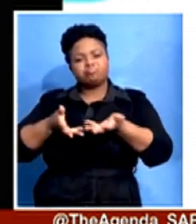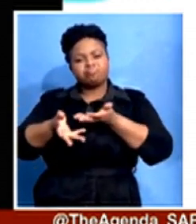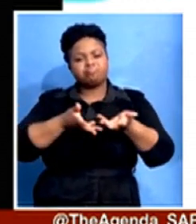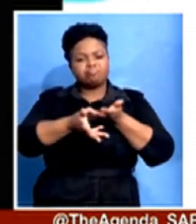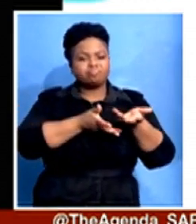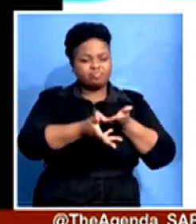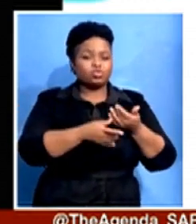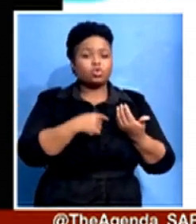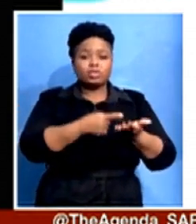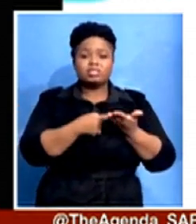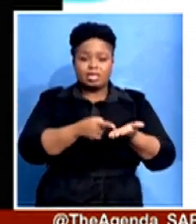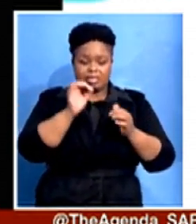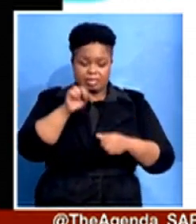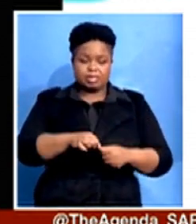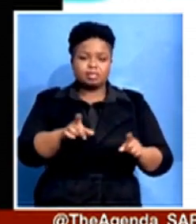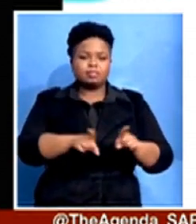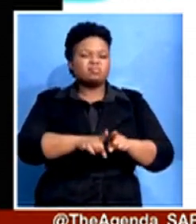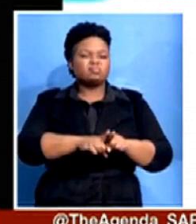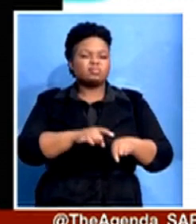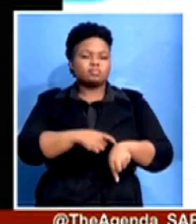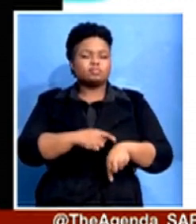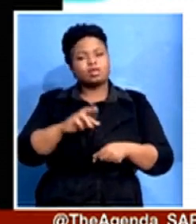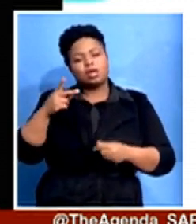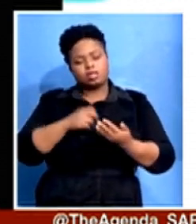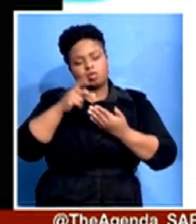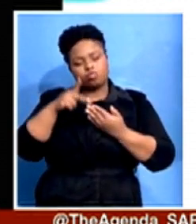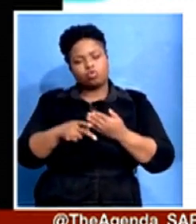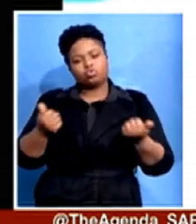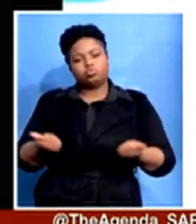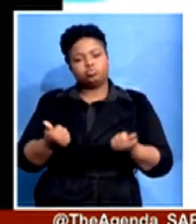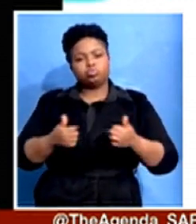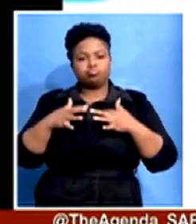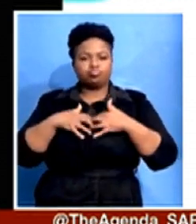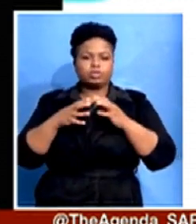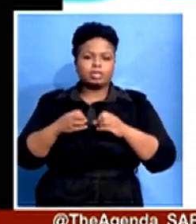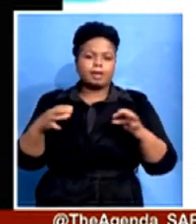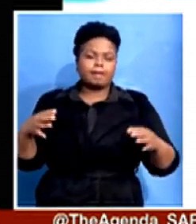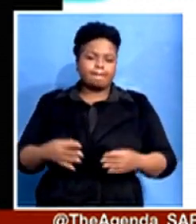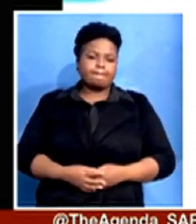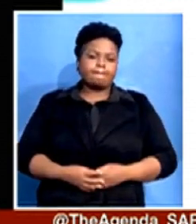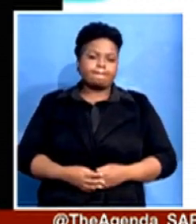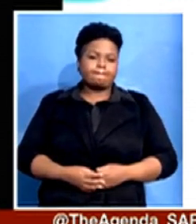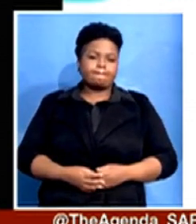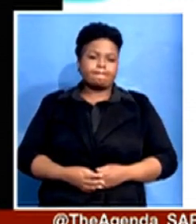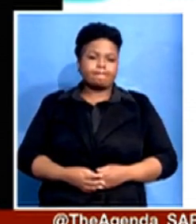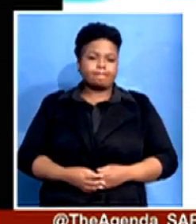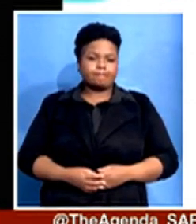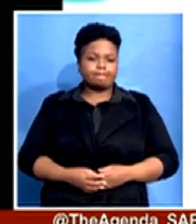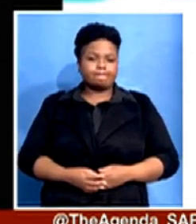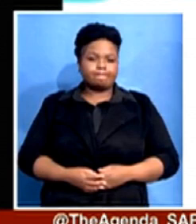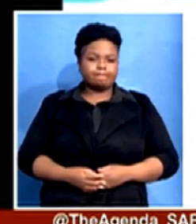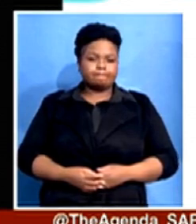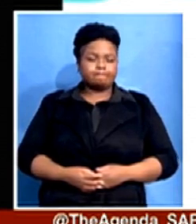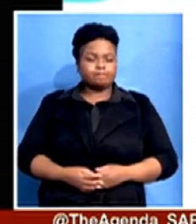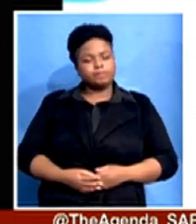some of the projects that have already been initiated. Again, with regards to manufacturing, there's different options that the